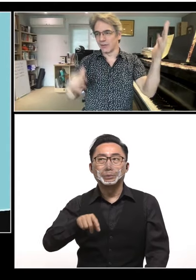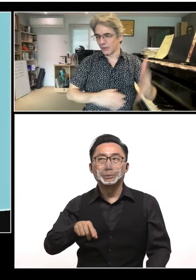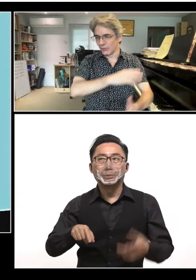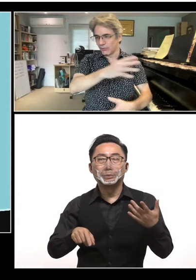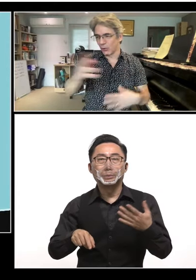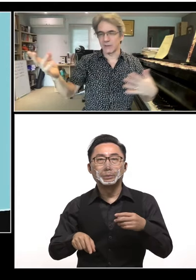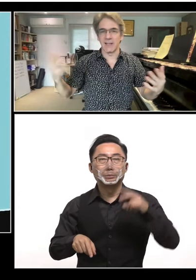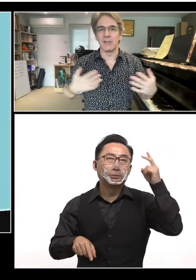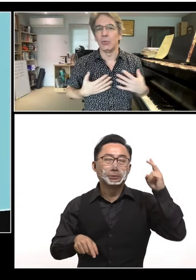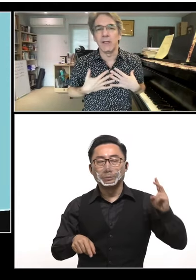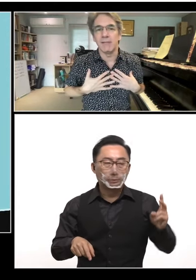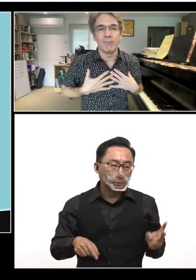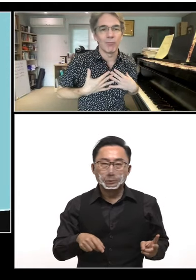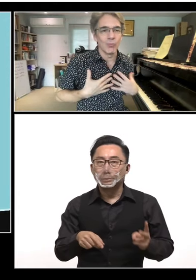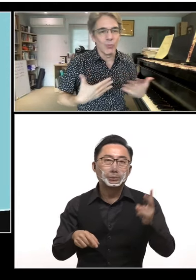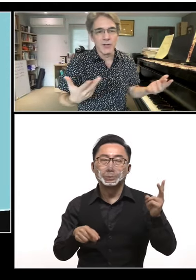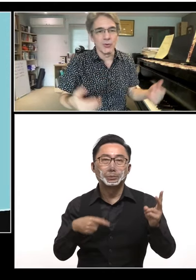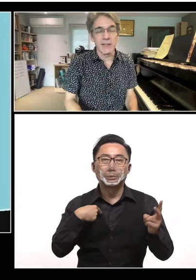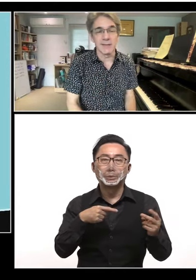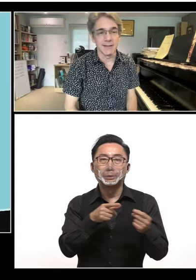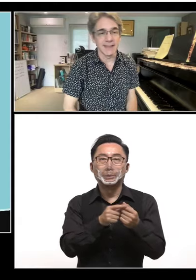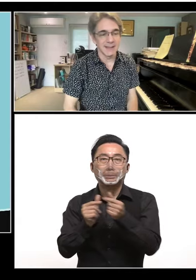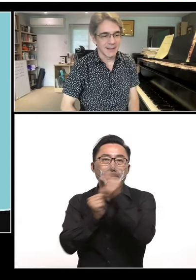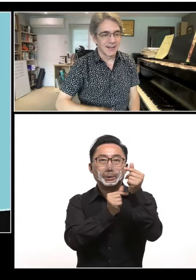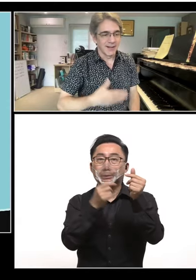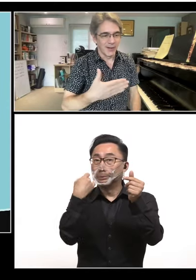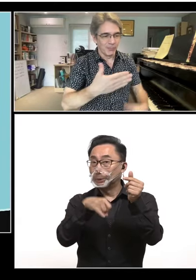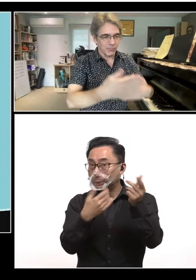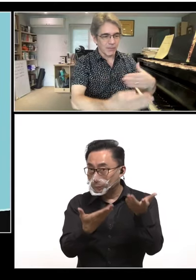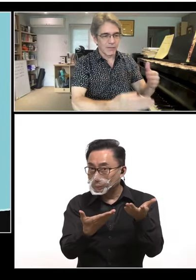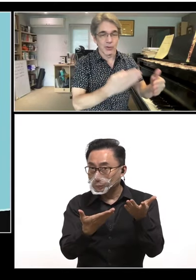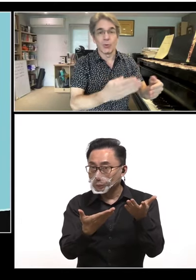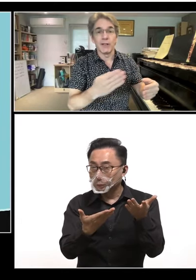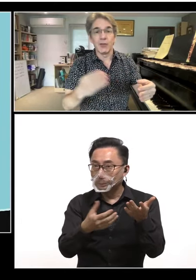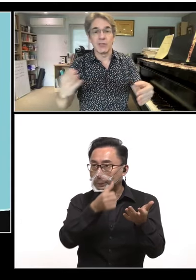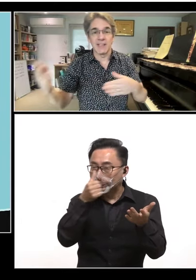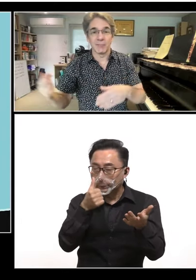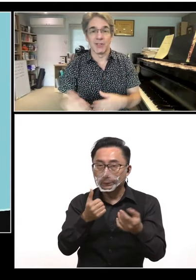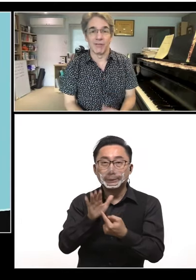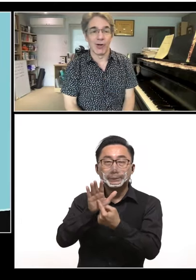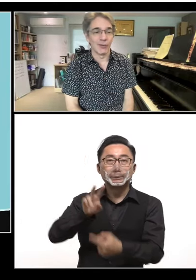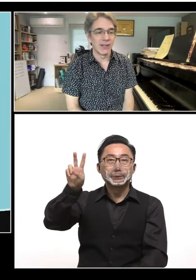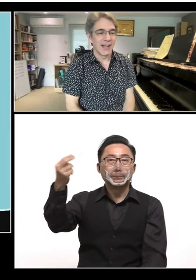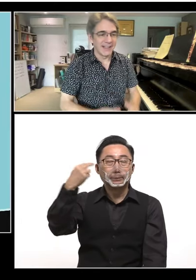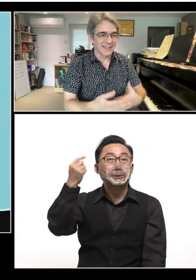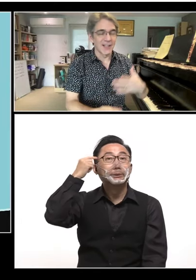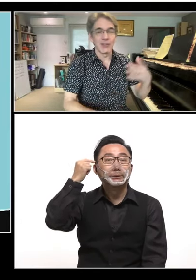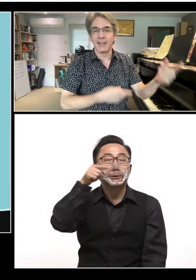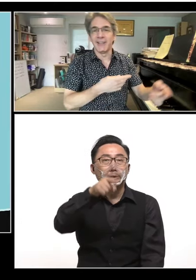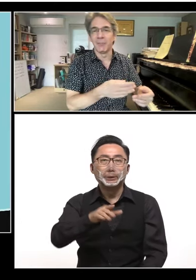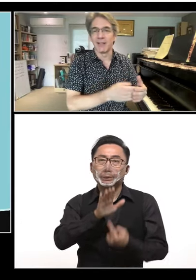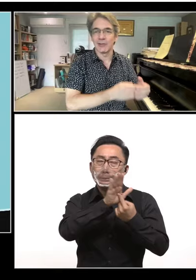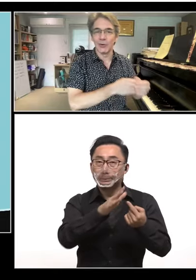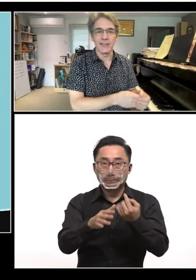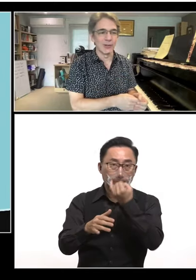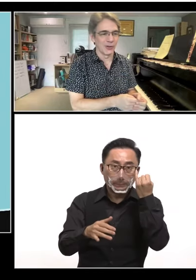or the whole sense that we do easily, there's quite a few steps involved. And as I taught